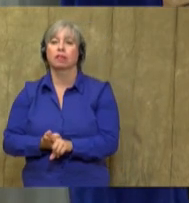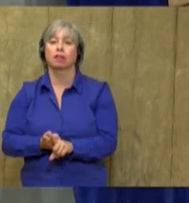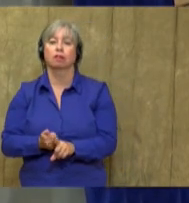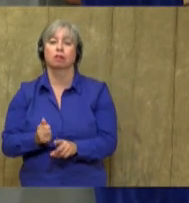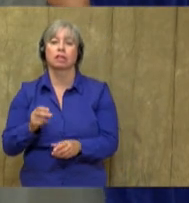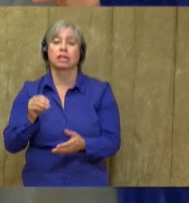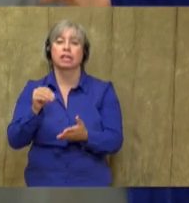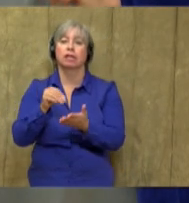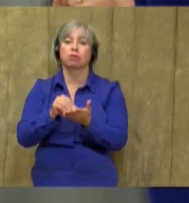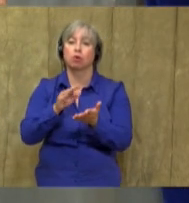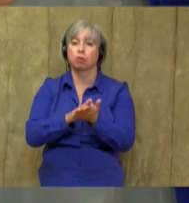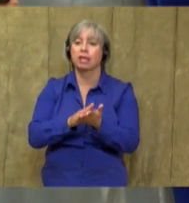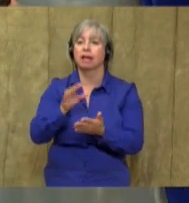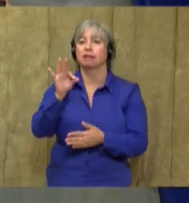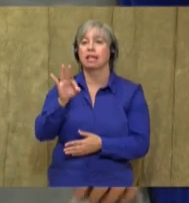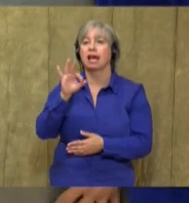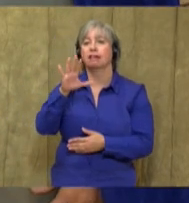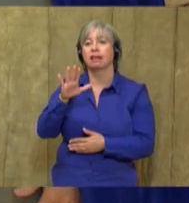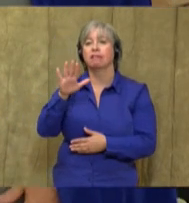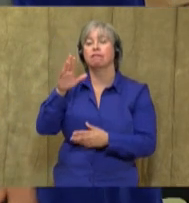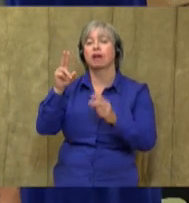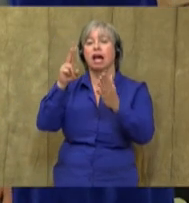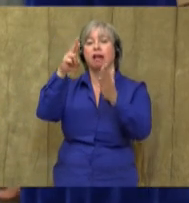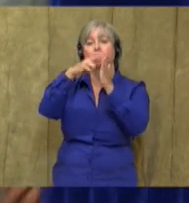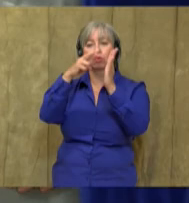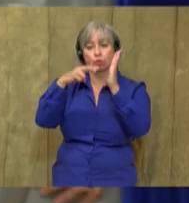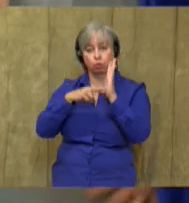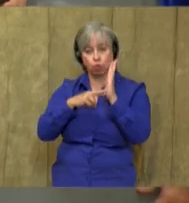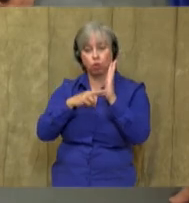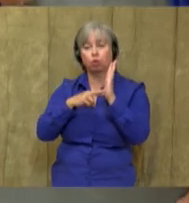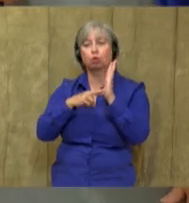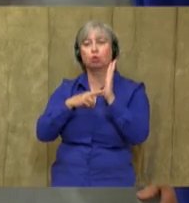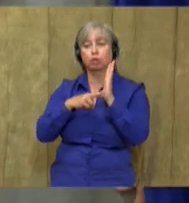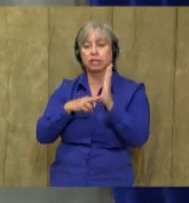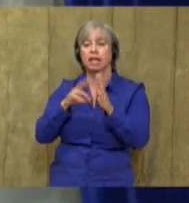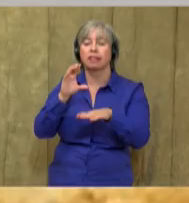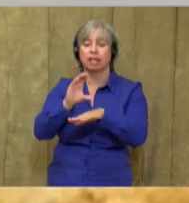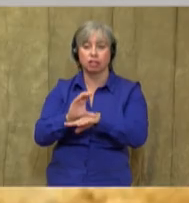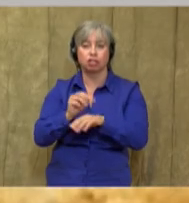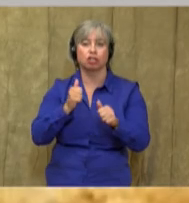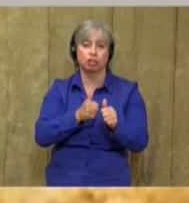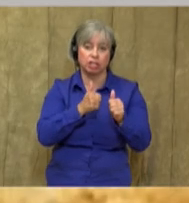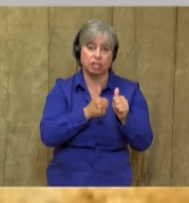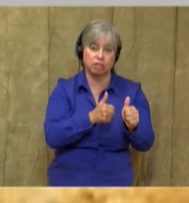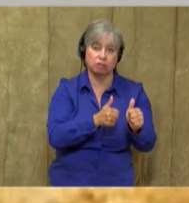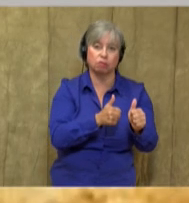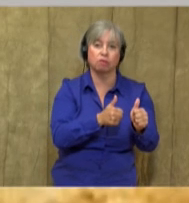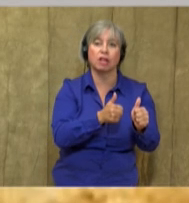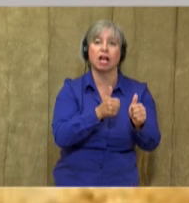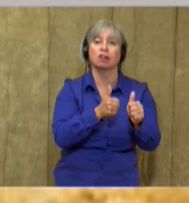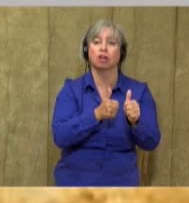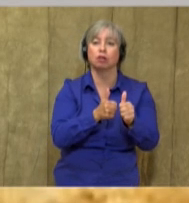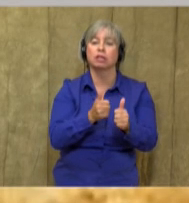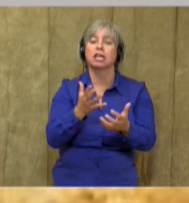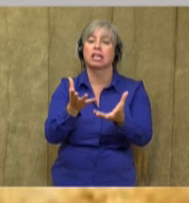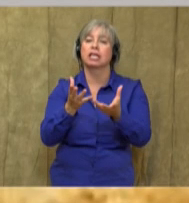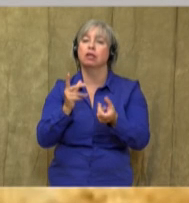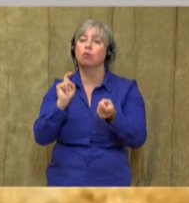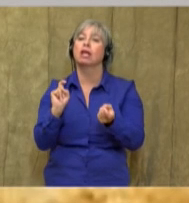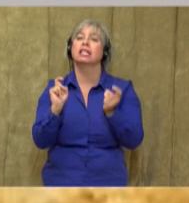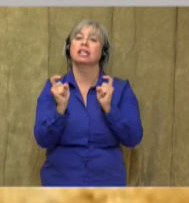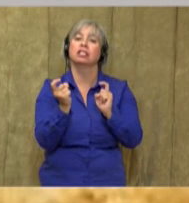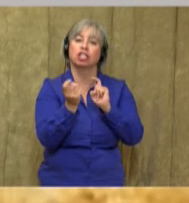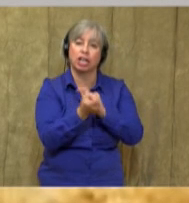95 rules that he wanted the church to follow, 95 things that he felt the church was doing wrong, and he wanted to change this. So